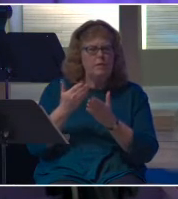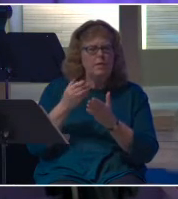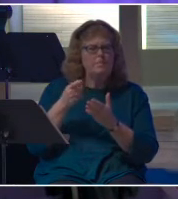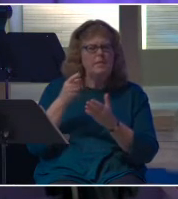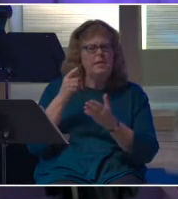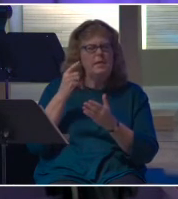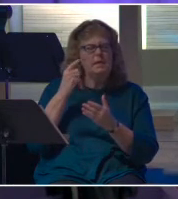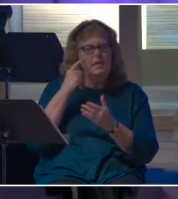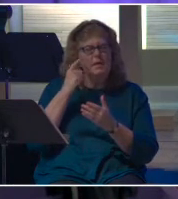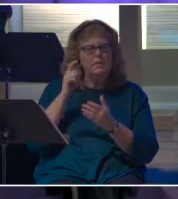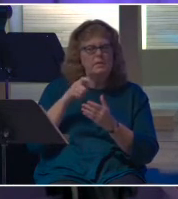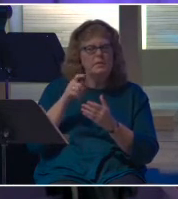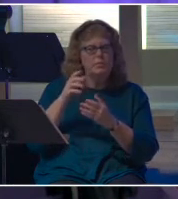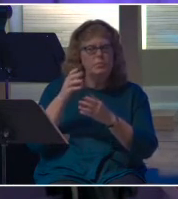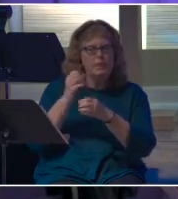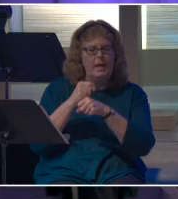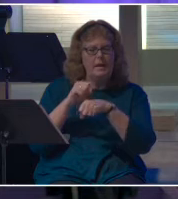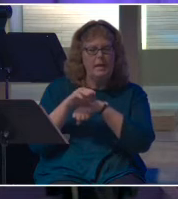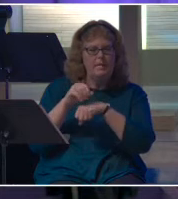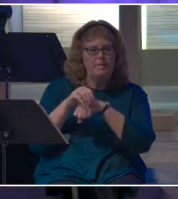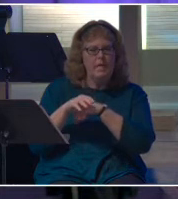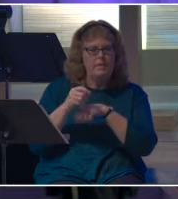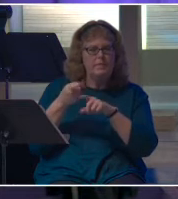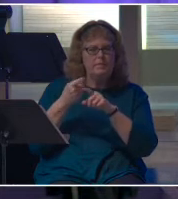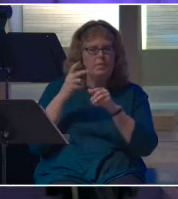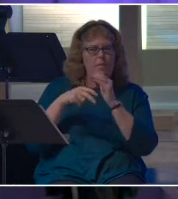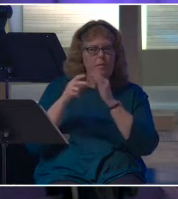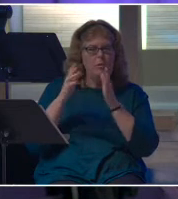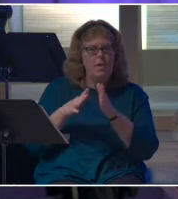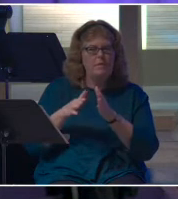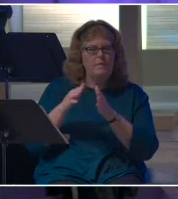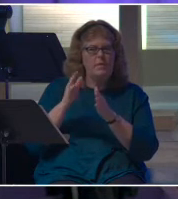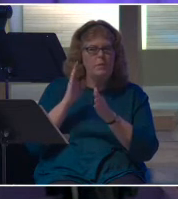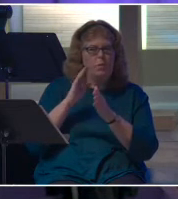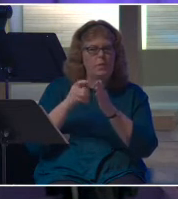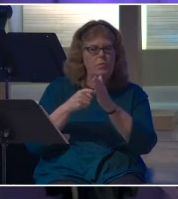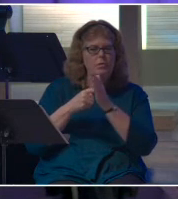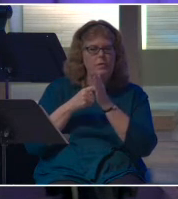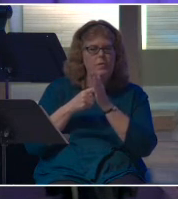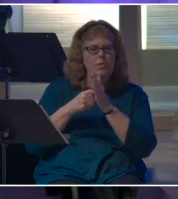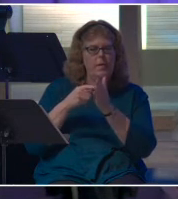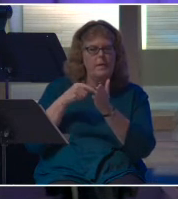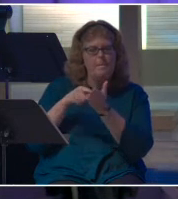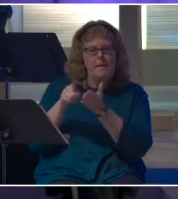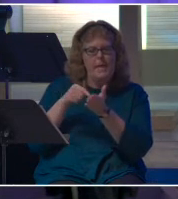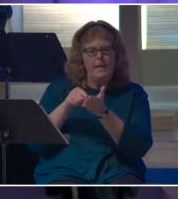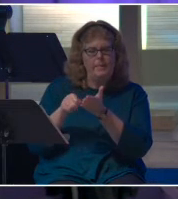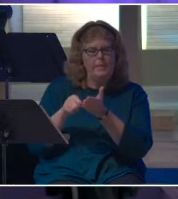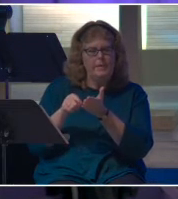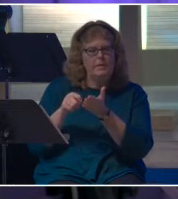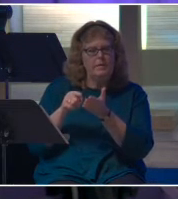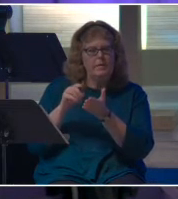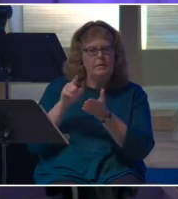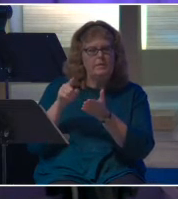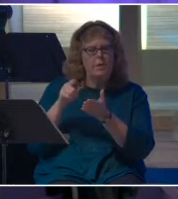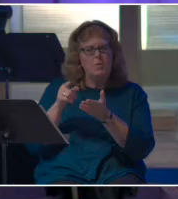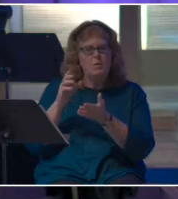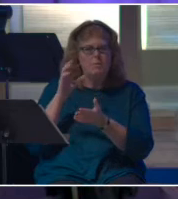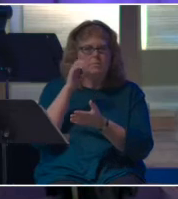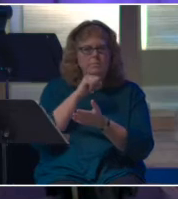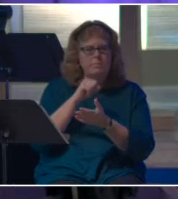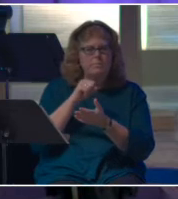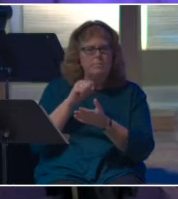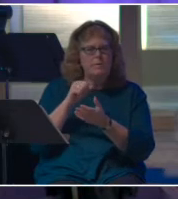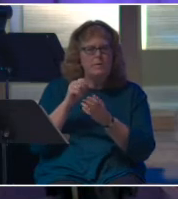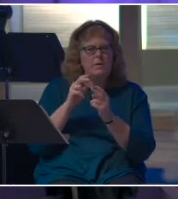go and get advice from a prophet is going to require payment. And so what is his presumption? Is